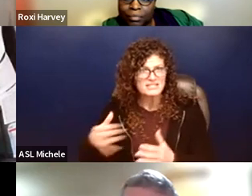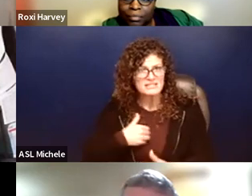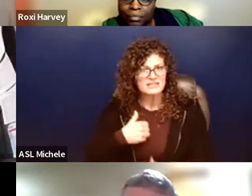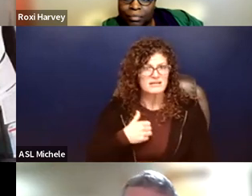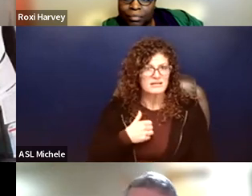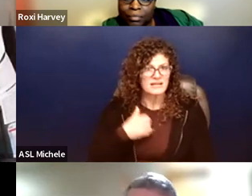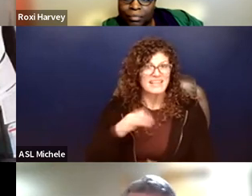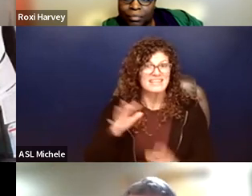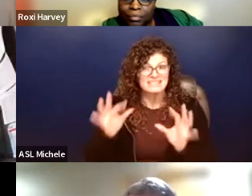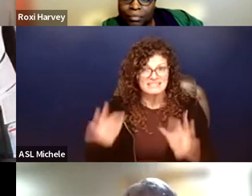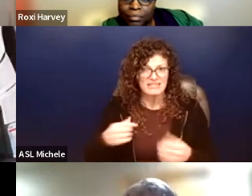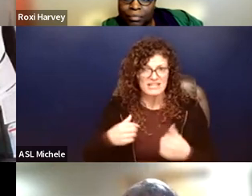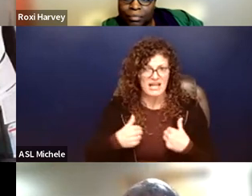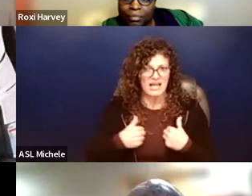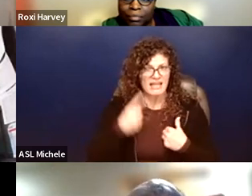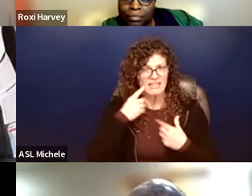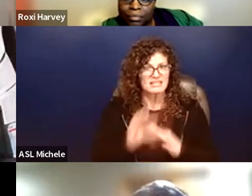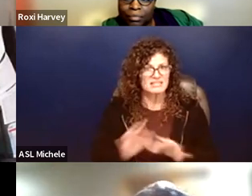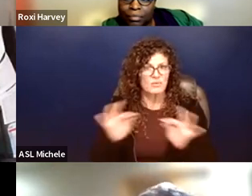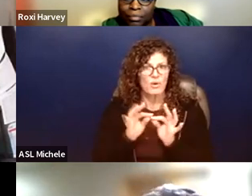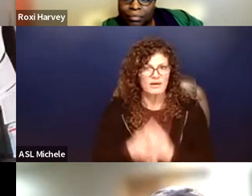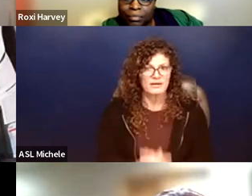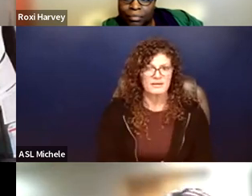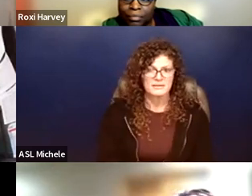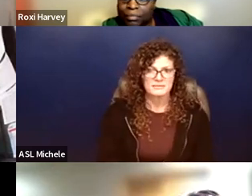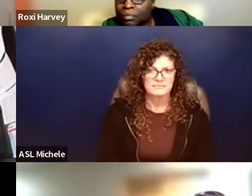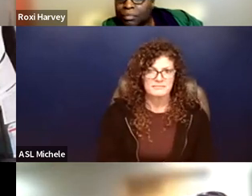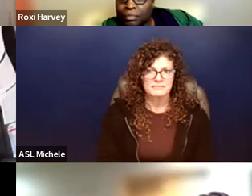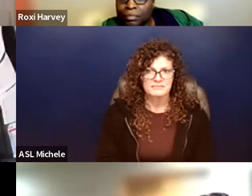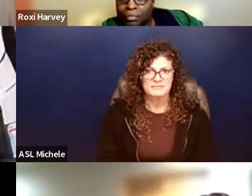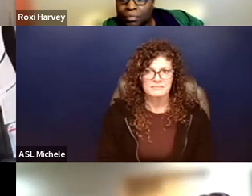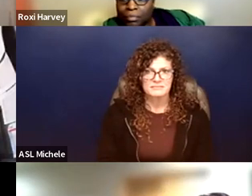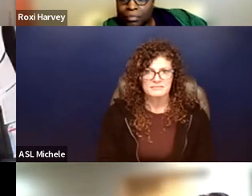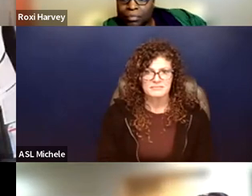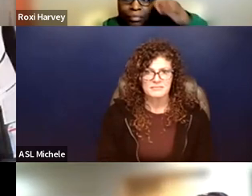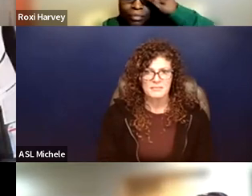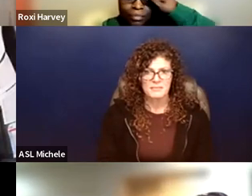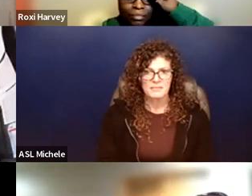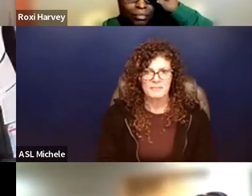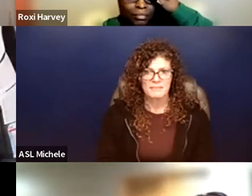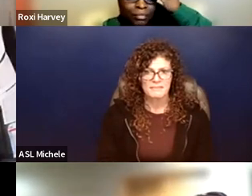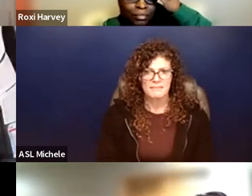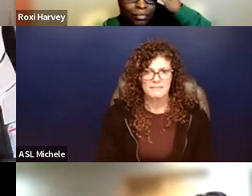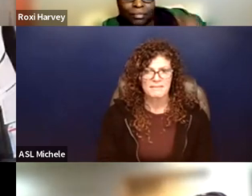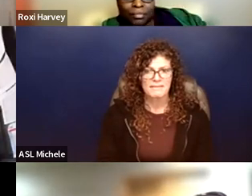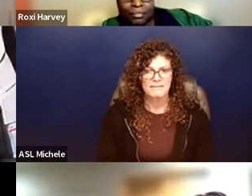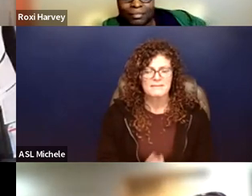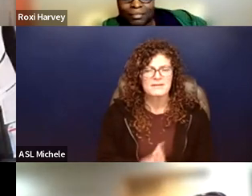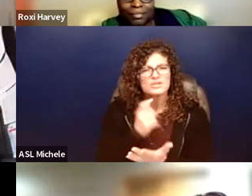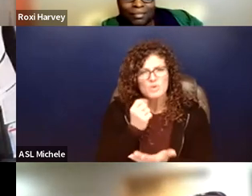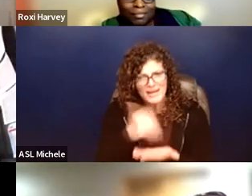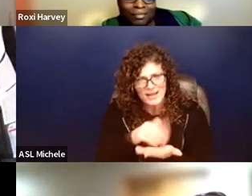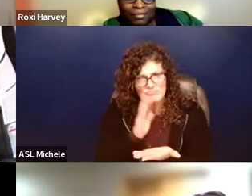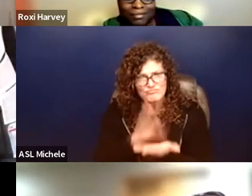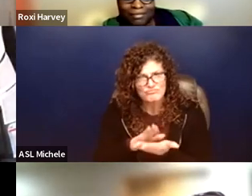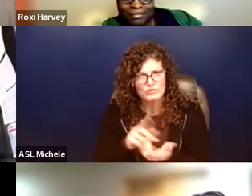That's definitely something that I think is important. I can't see anything, so just tell me when the 2 minutes is up. Shout out to the parents.